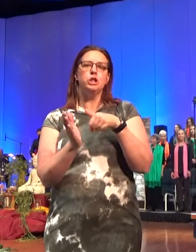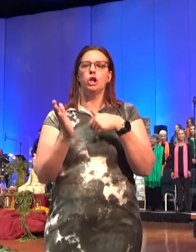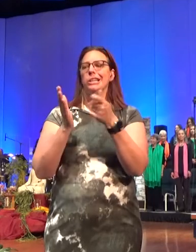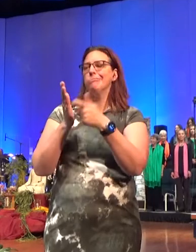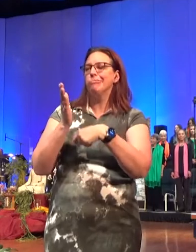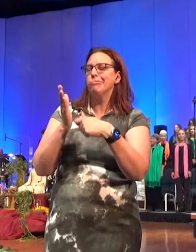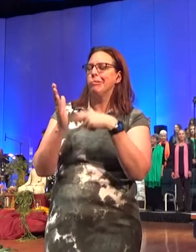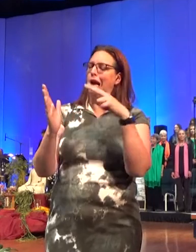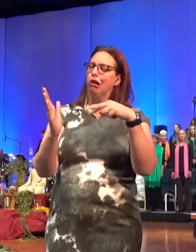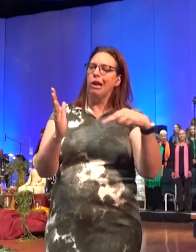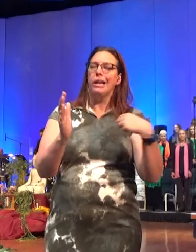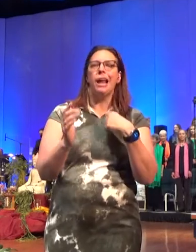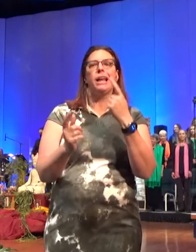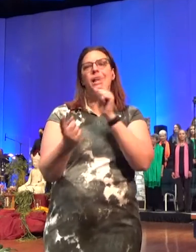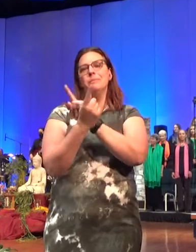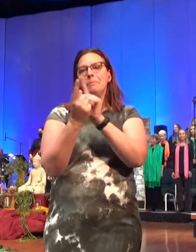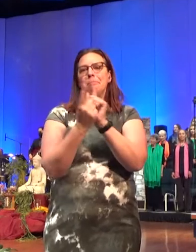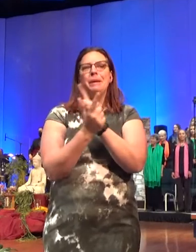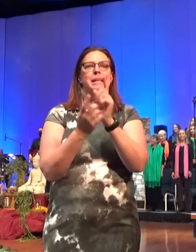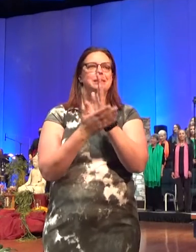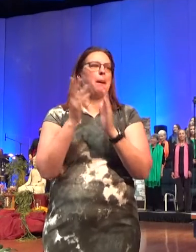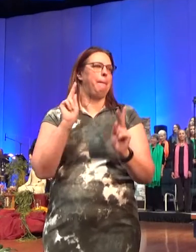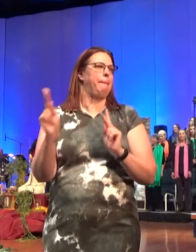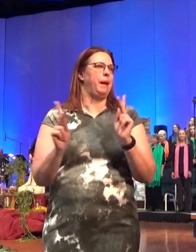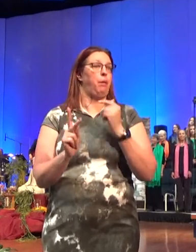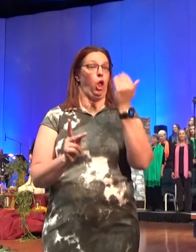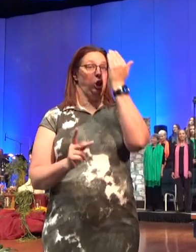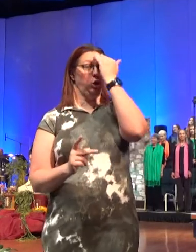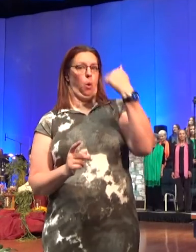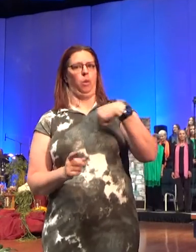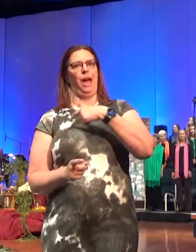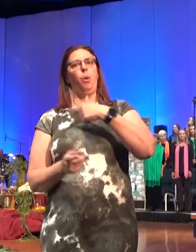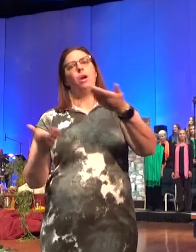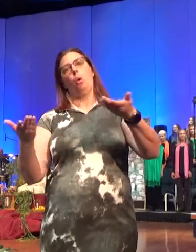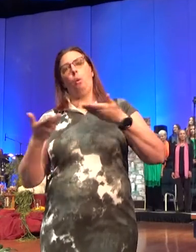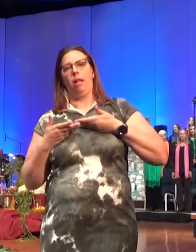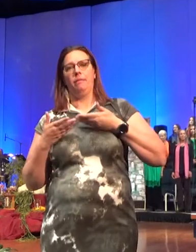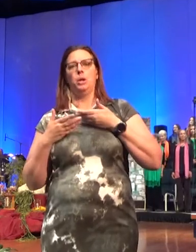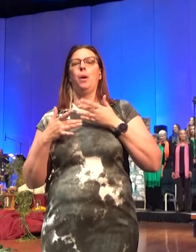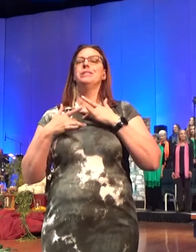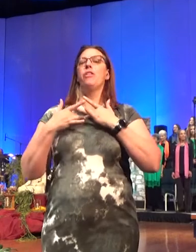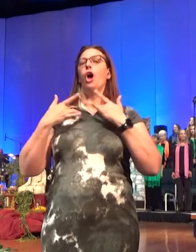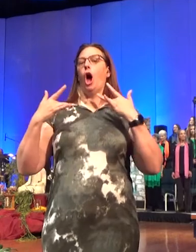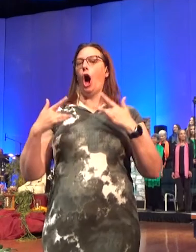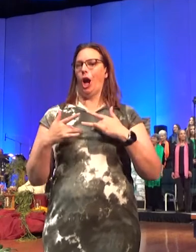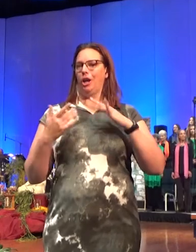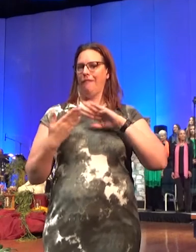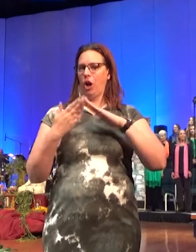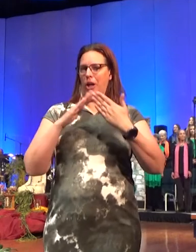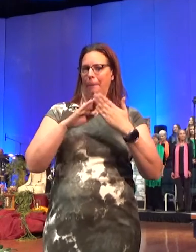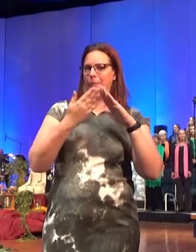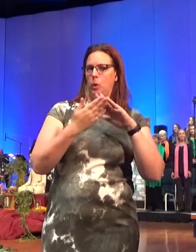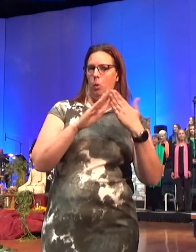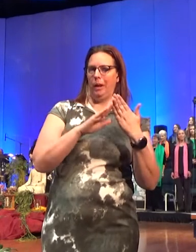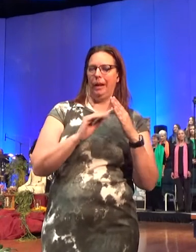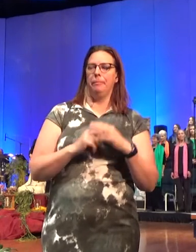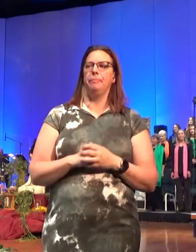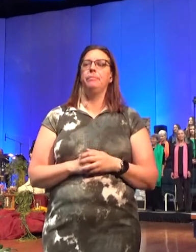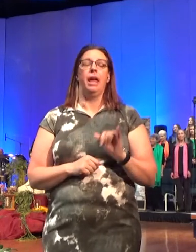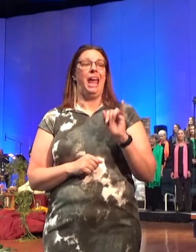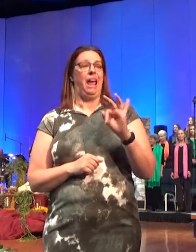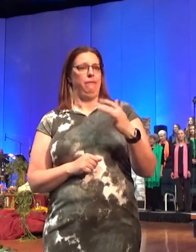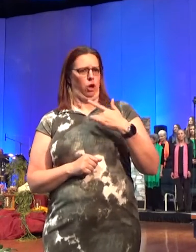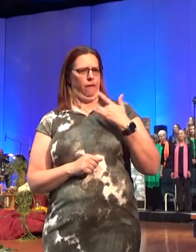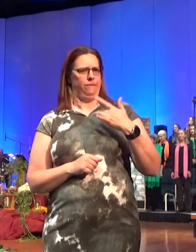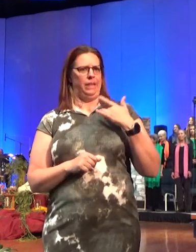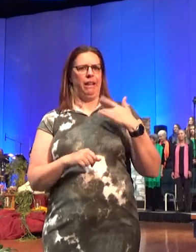folks out there, and just know that we welcome you into the heart of our community. And if you're feeling the call for prayer this morning, our beloved